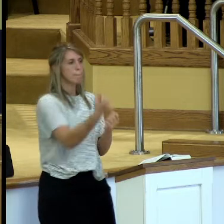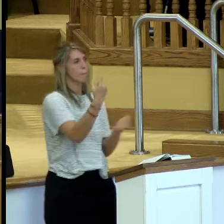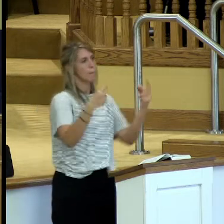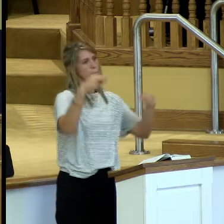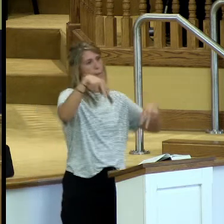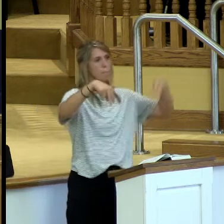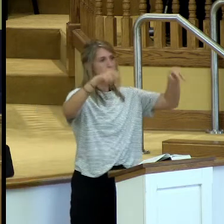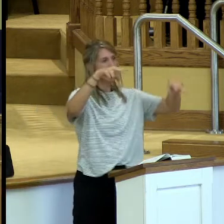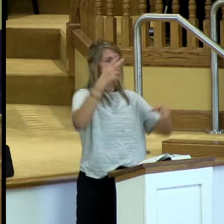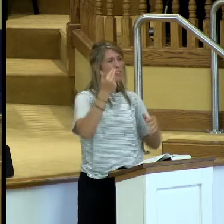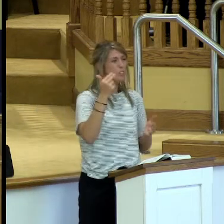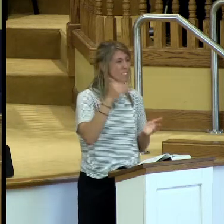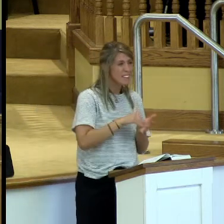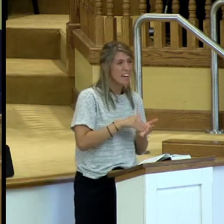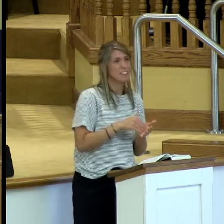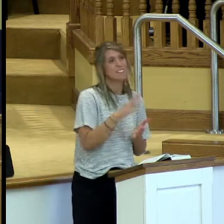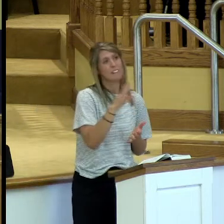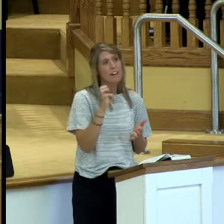popping up.